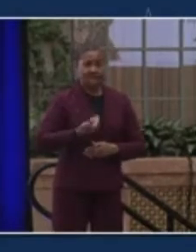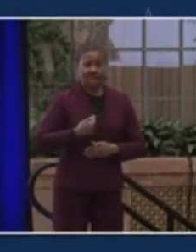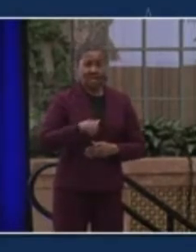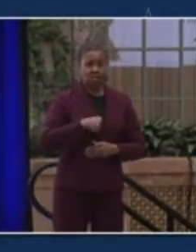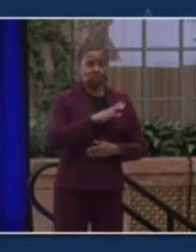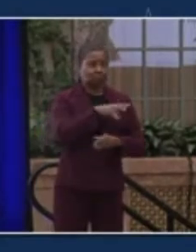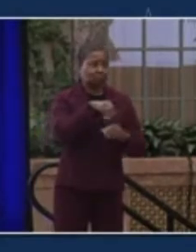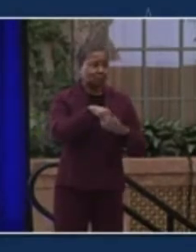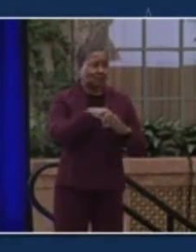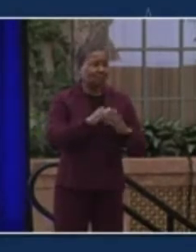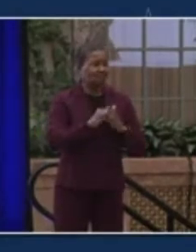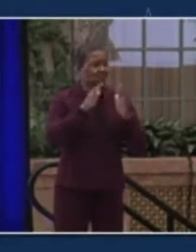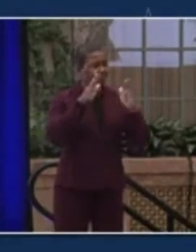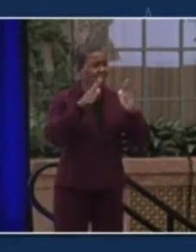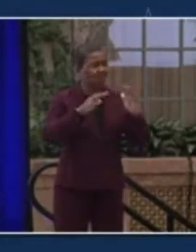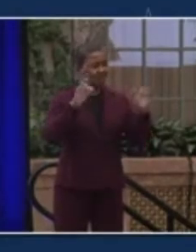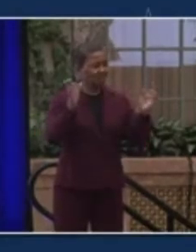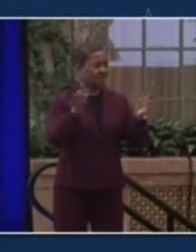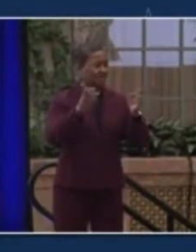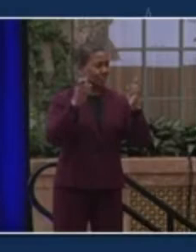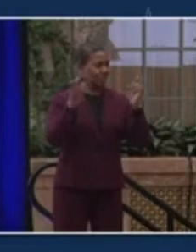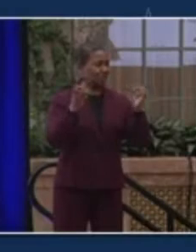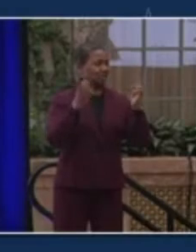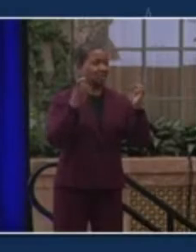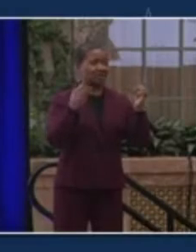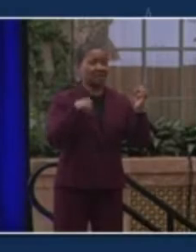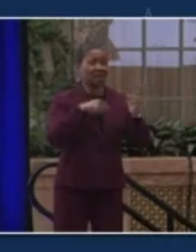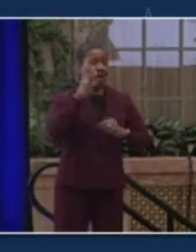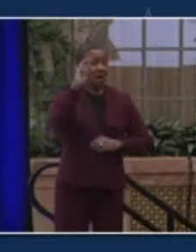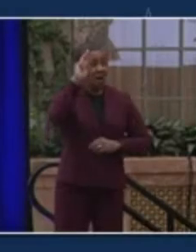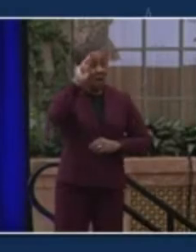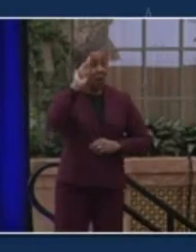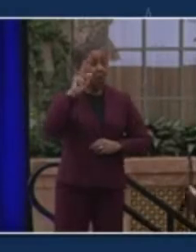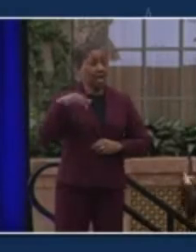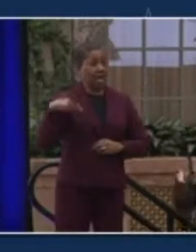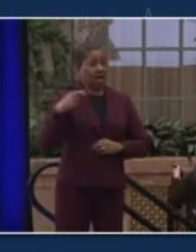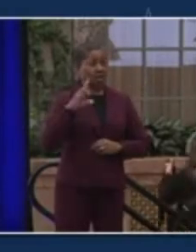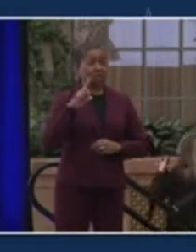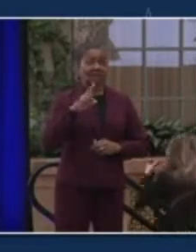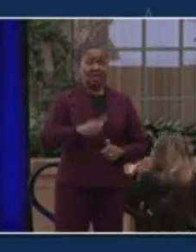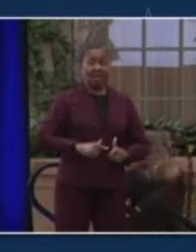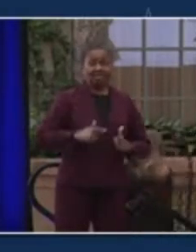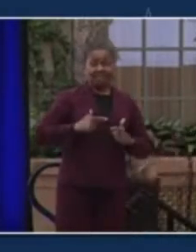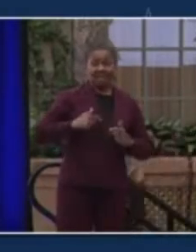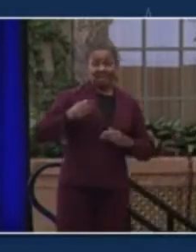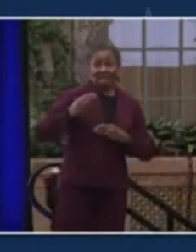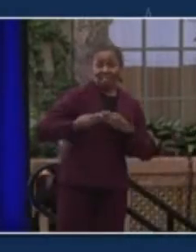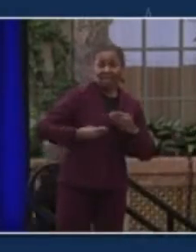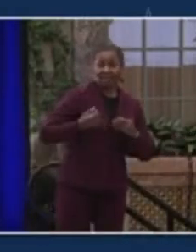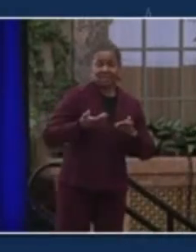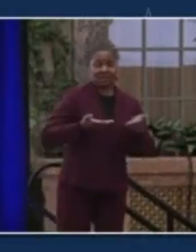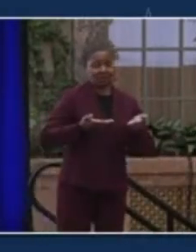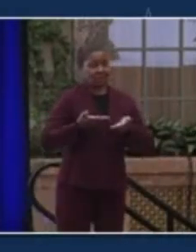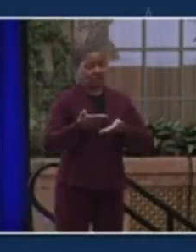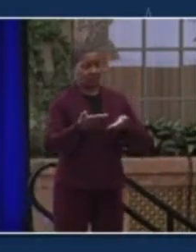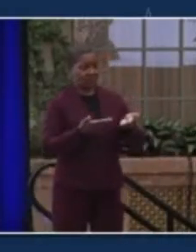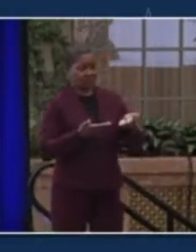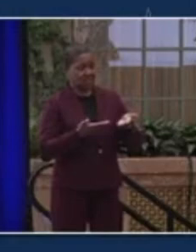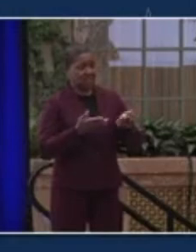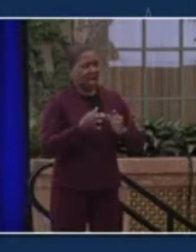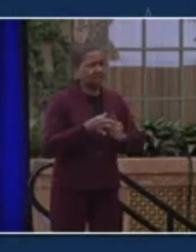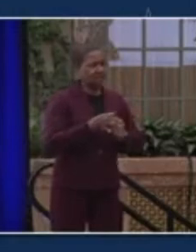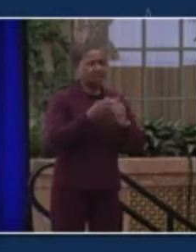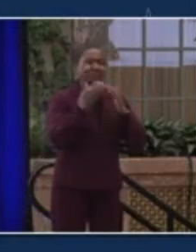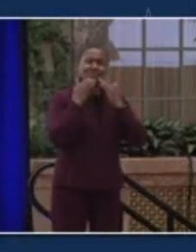take part in this wonderful celebration of our Uncle Harold's life and legacy of service. And a very